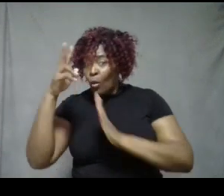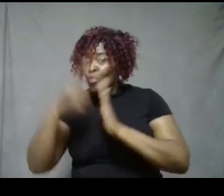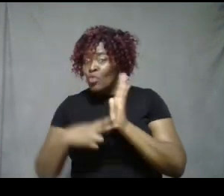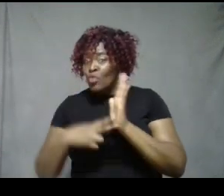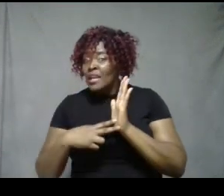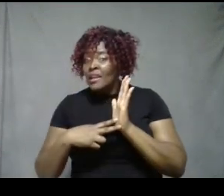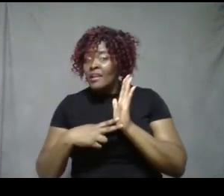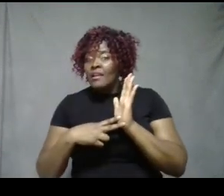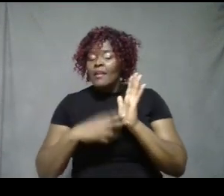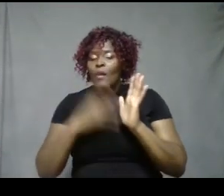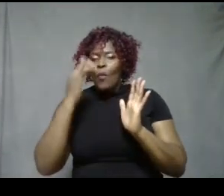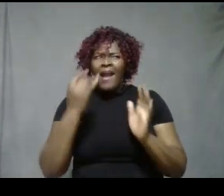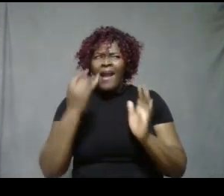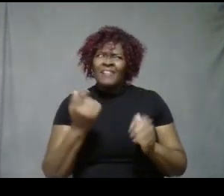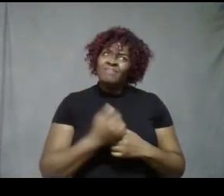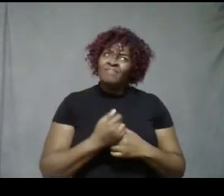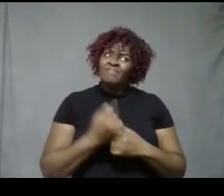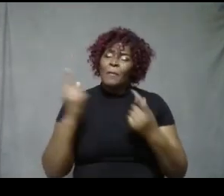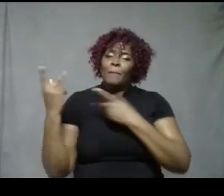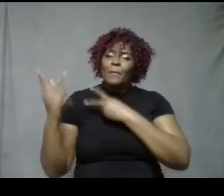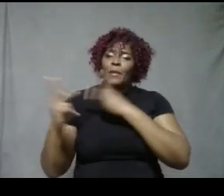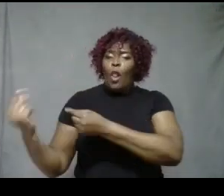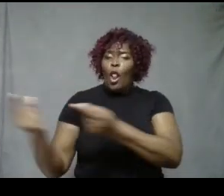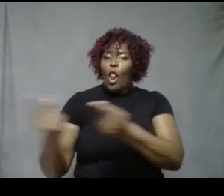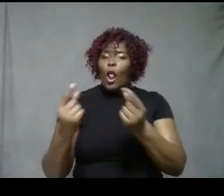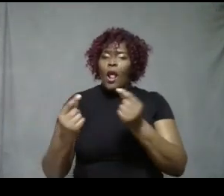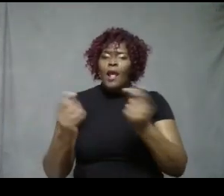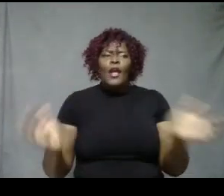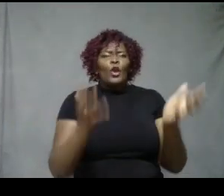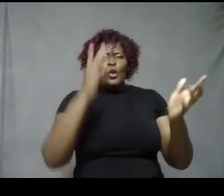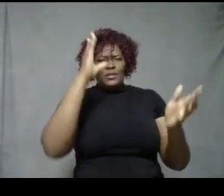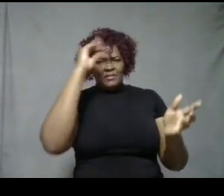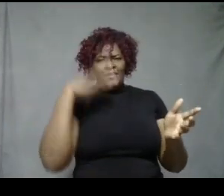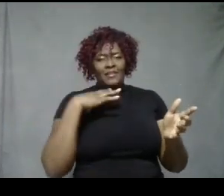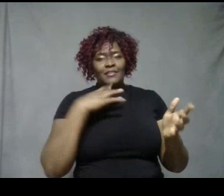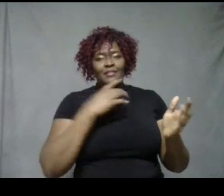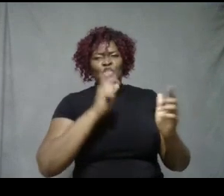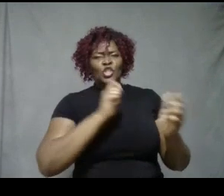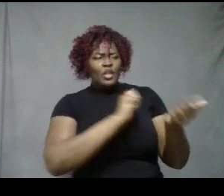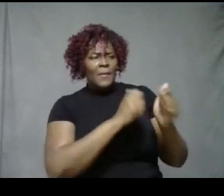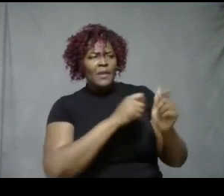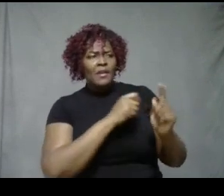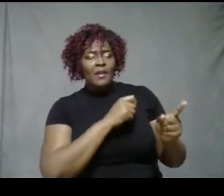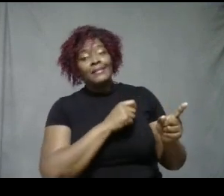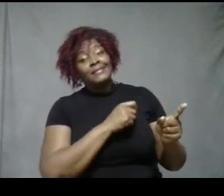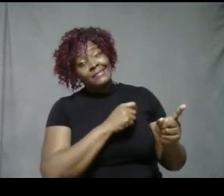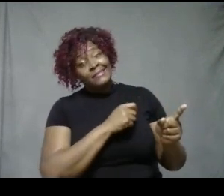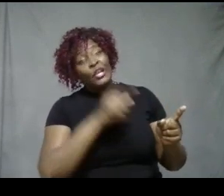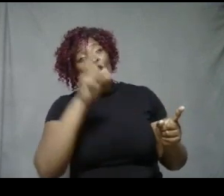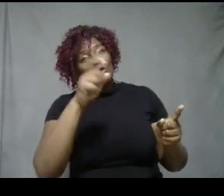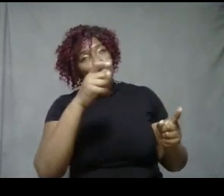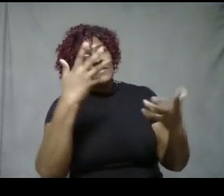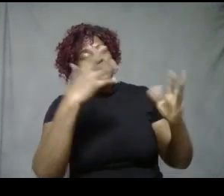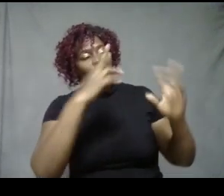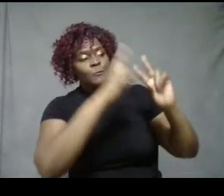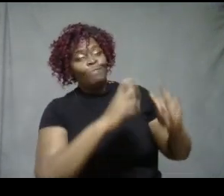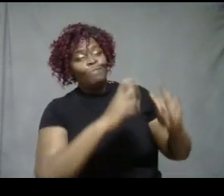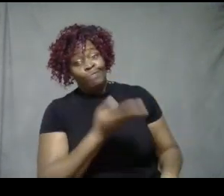town is that a lot of you sitting up there has encouraged this young man to run. In doing so, you should have did your homework. Thank you.